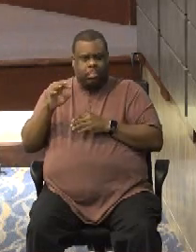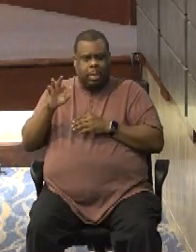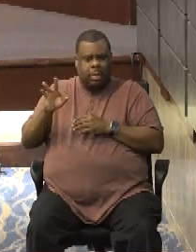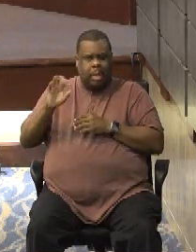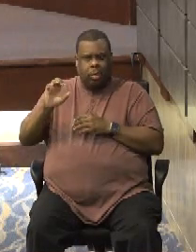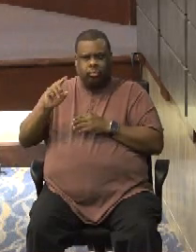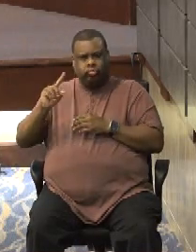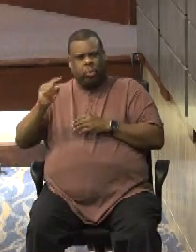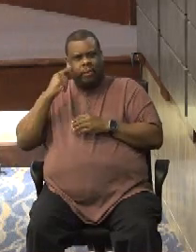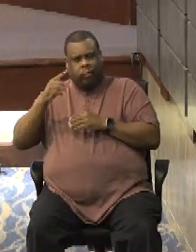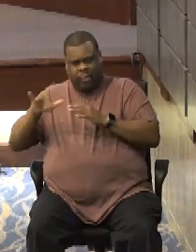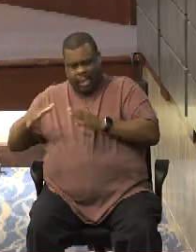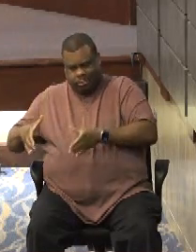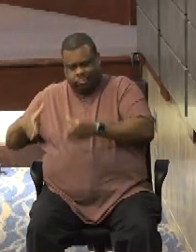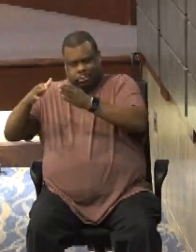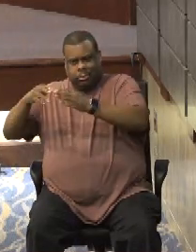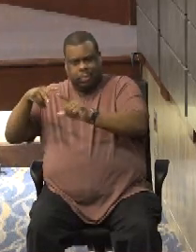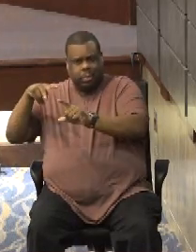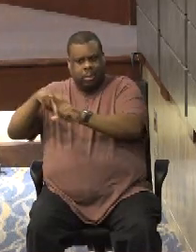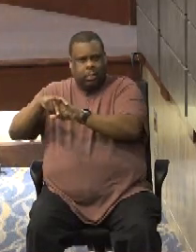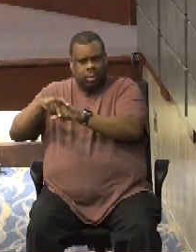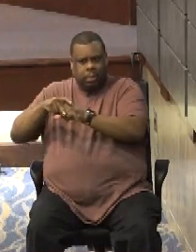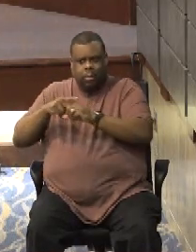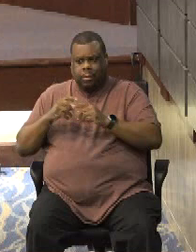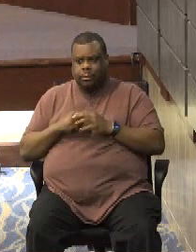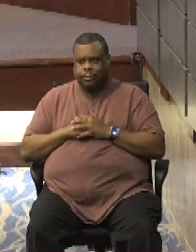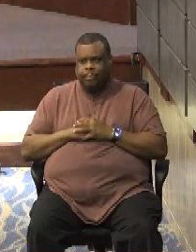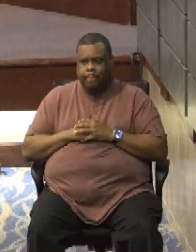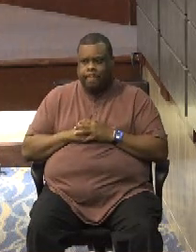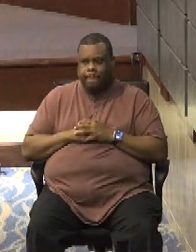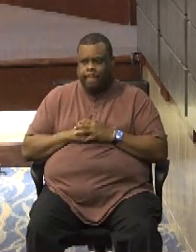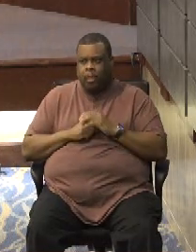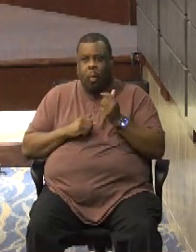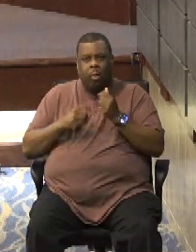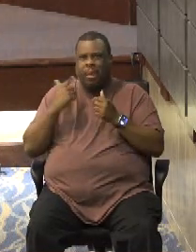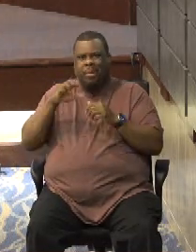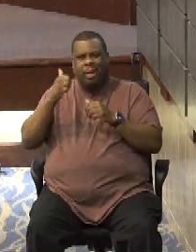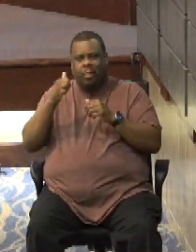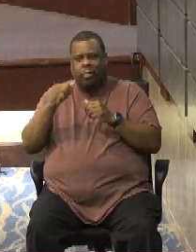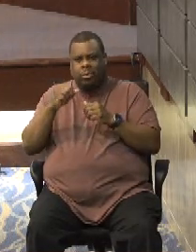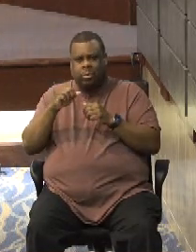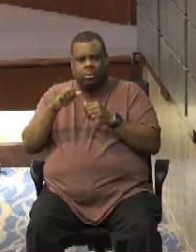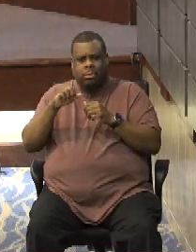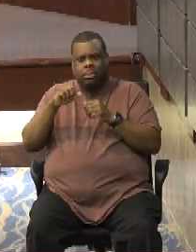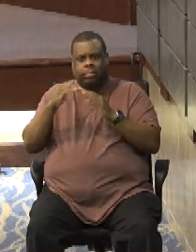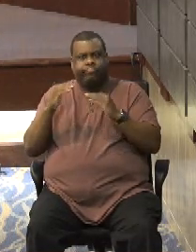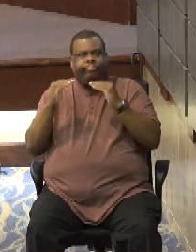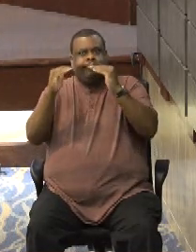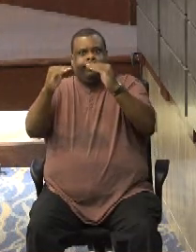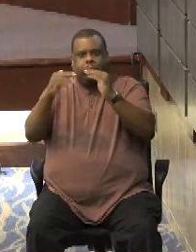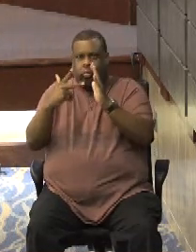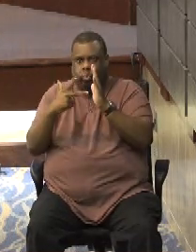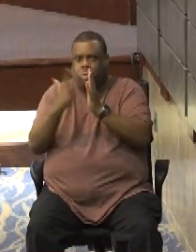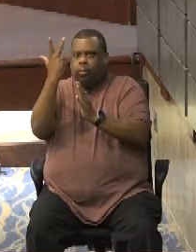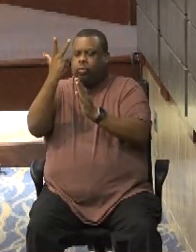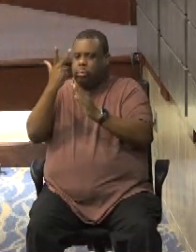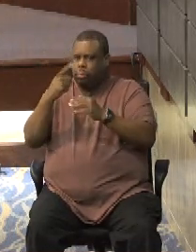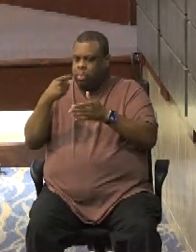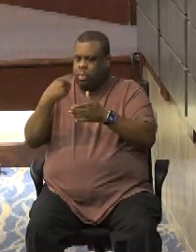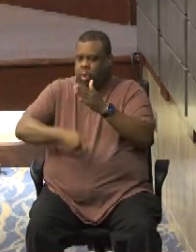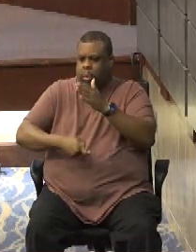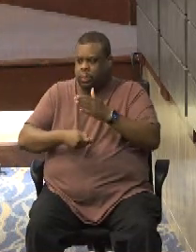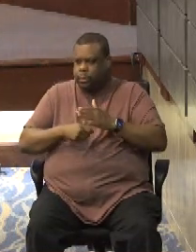$920. If you do a retrofit, it's about $3,550, or three times as much. Further, and it's in your handout, the International